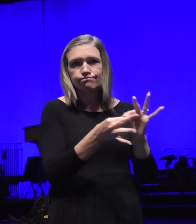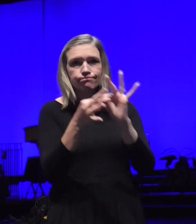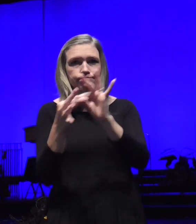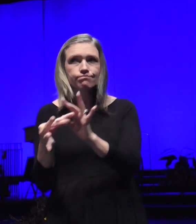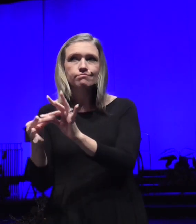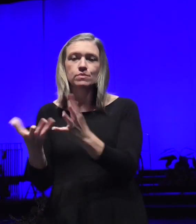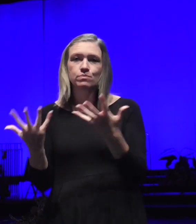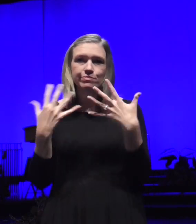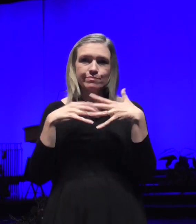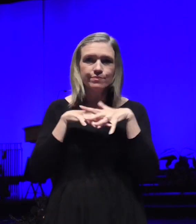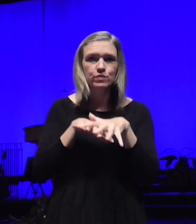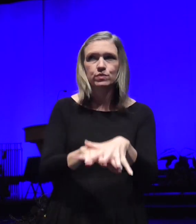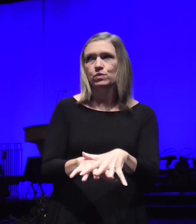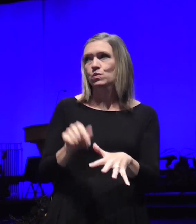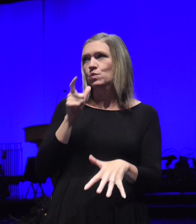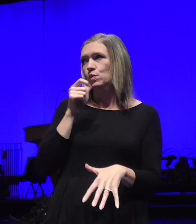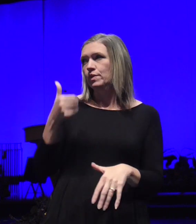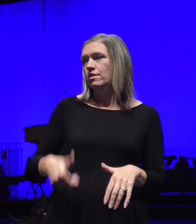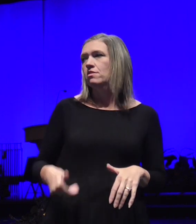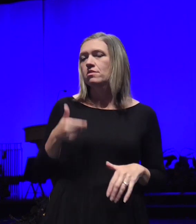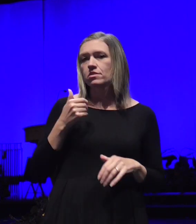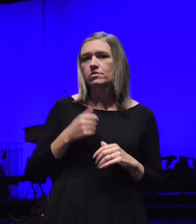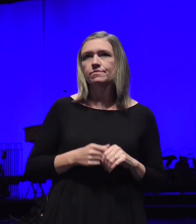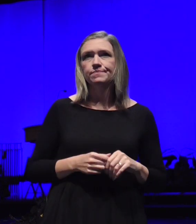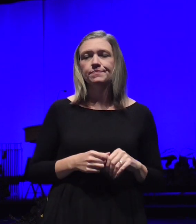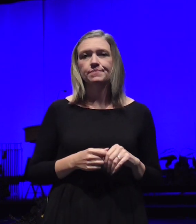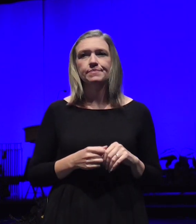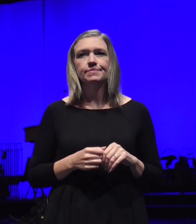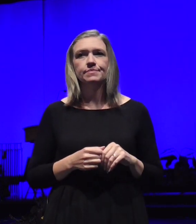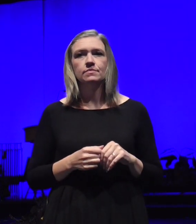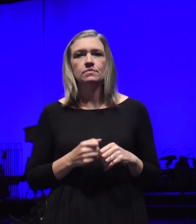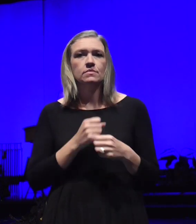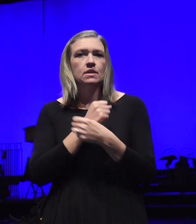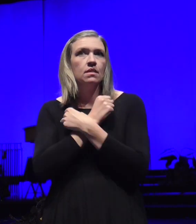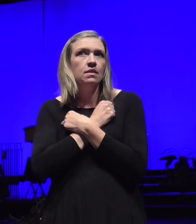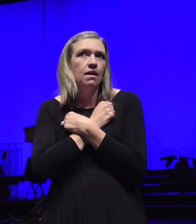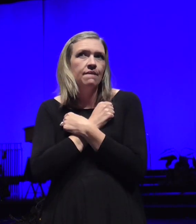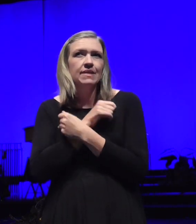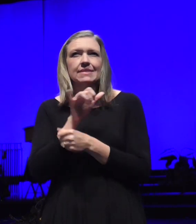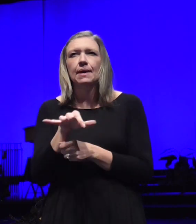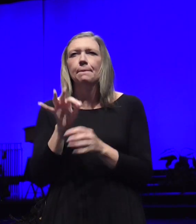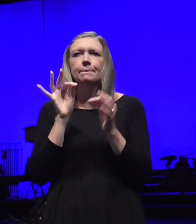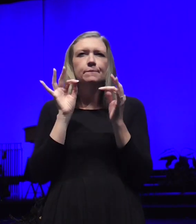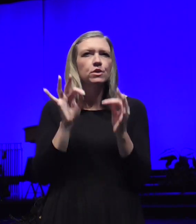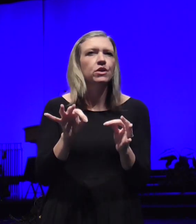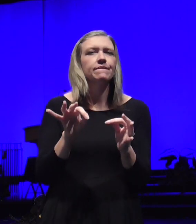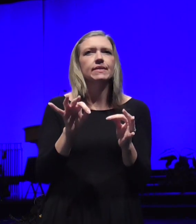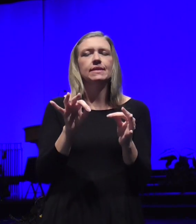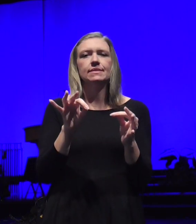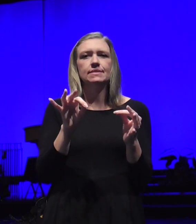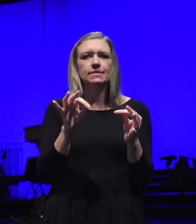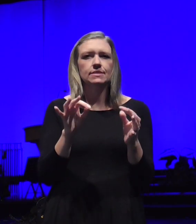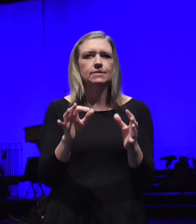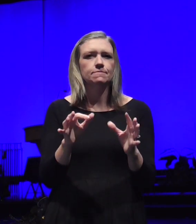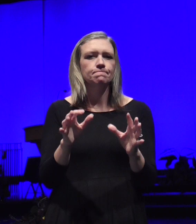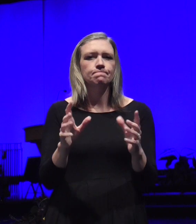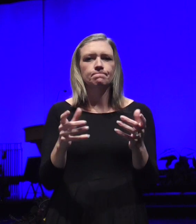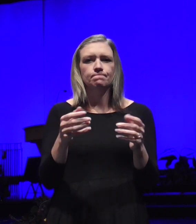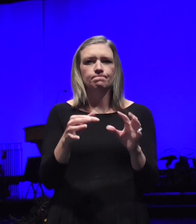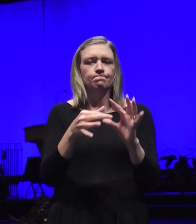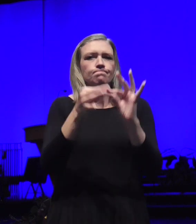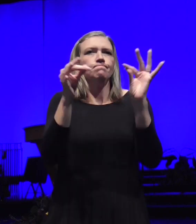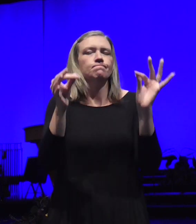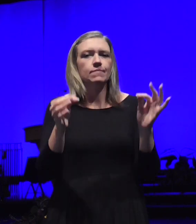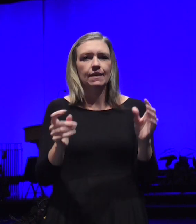been woven into who we are. So that love is that perfect antidote that floats, and